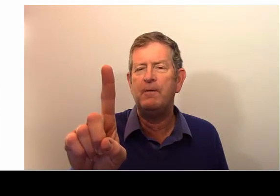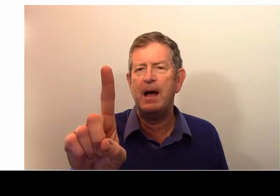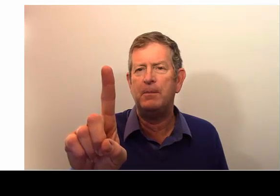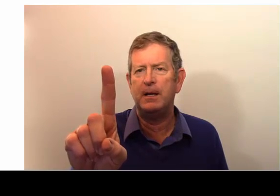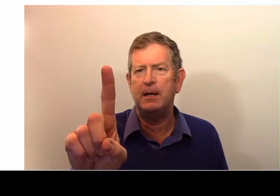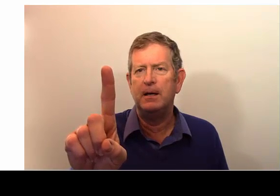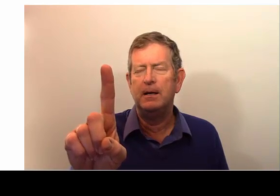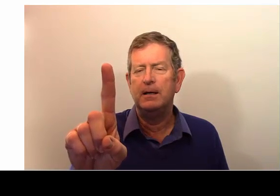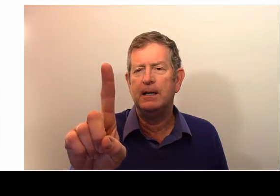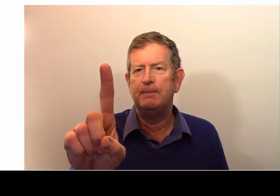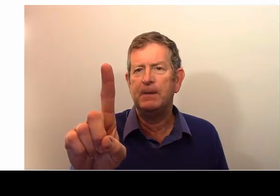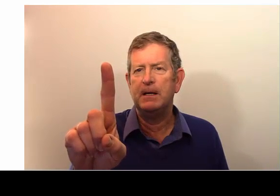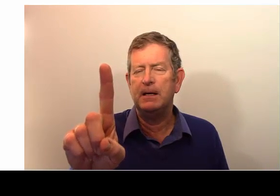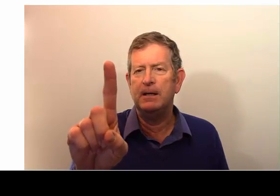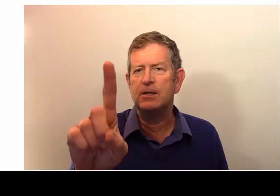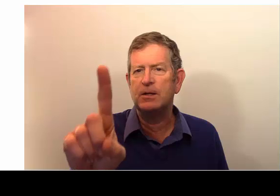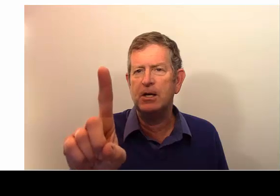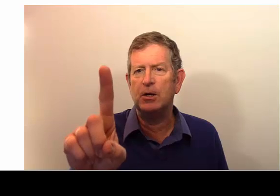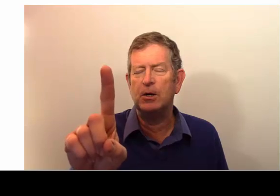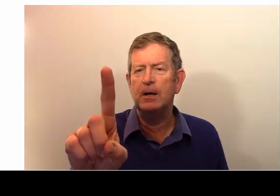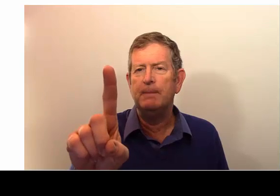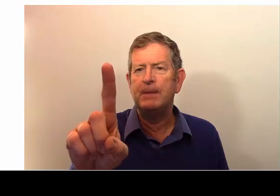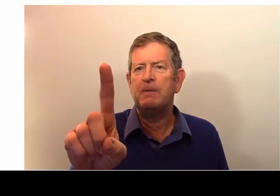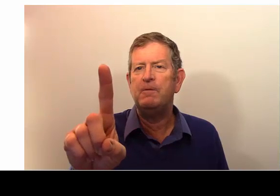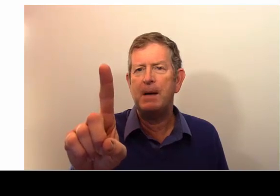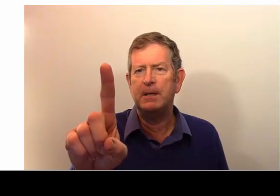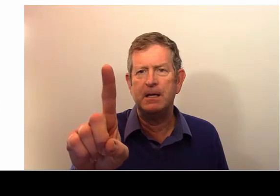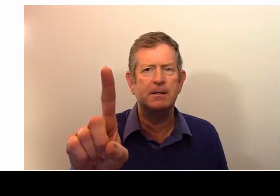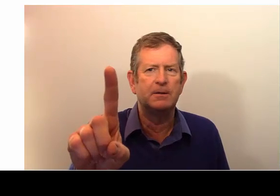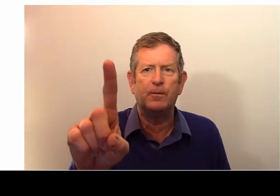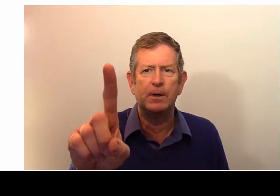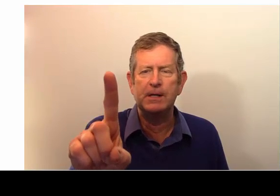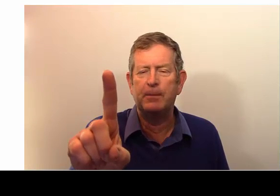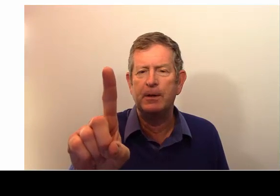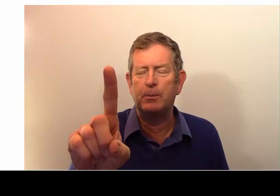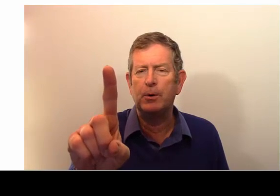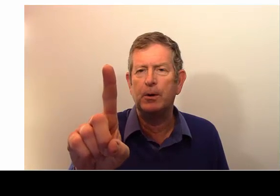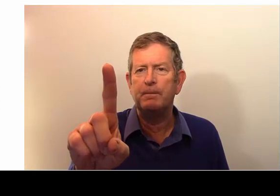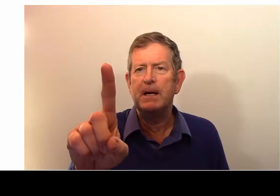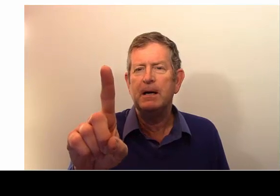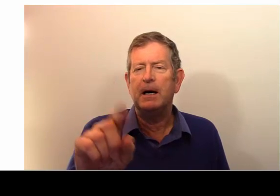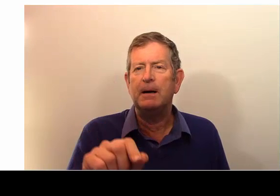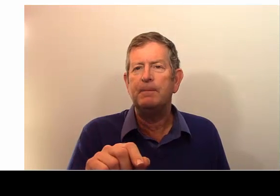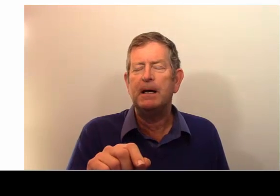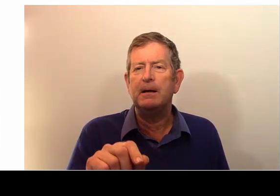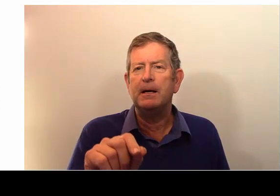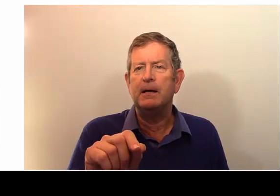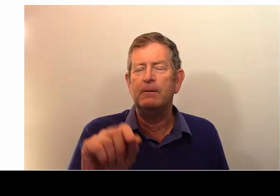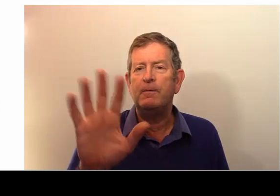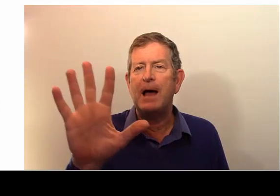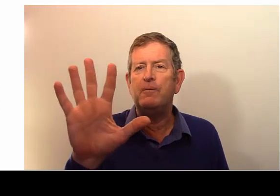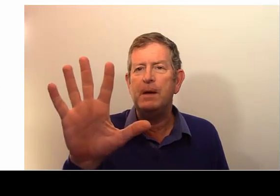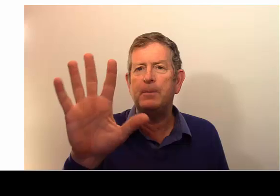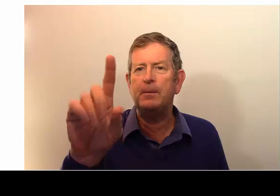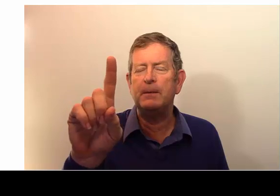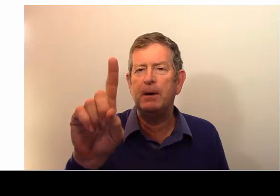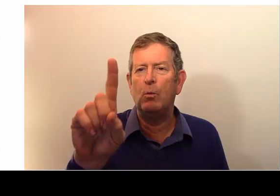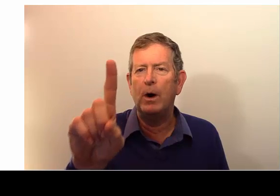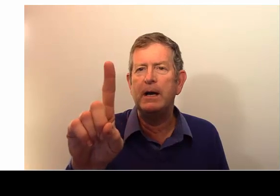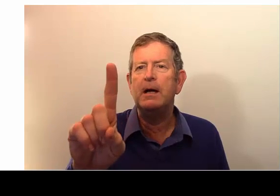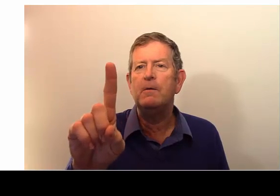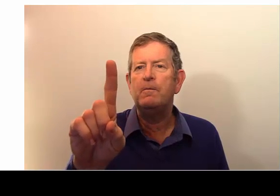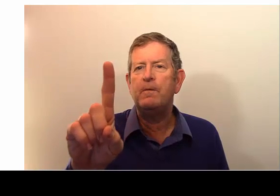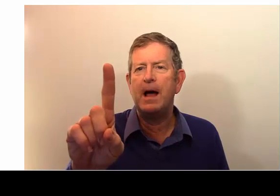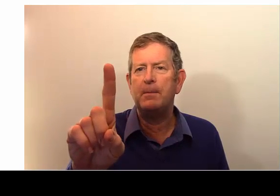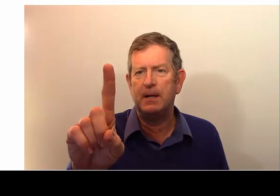say the family in the singular, not families, for example, in the plural. 5 people,